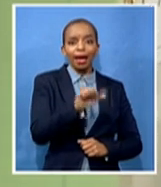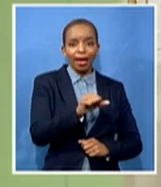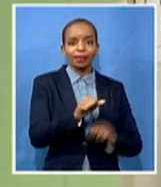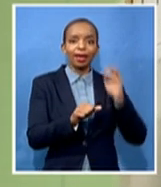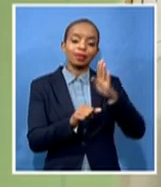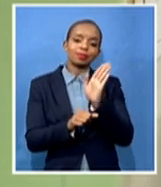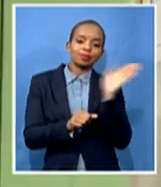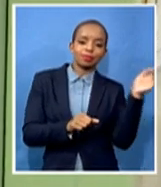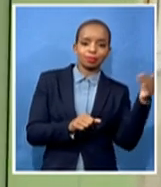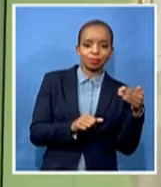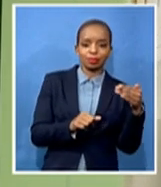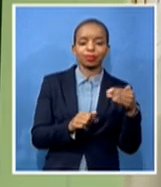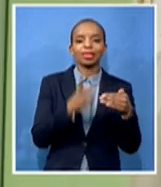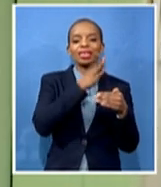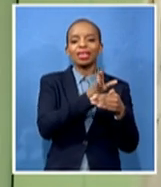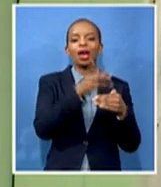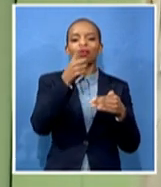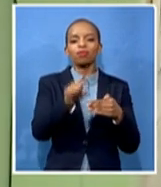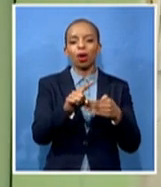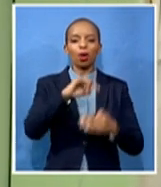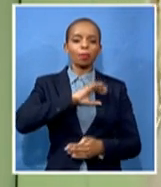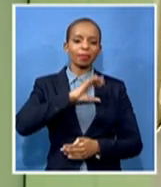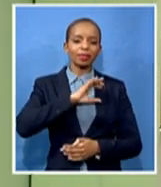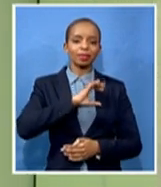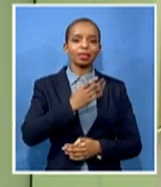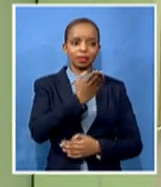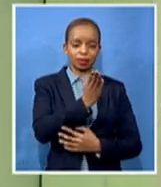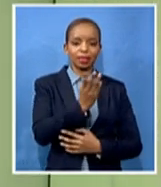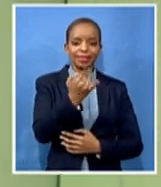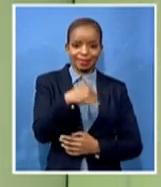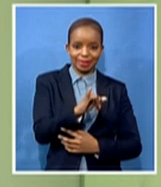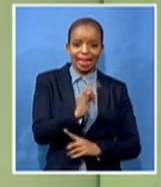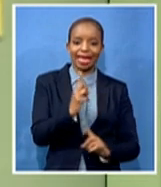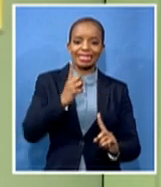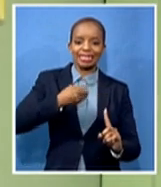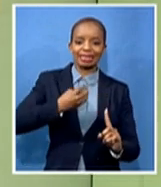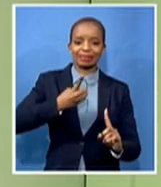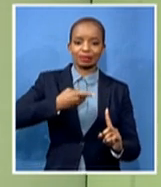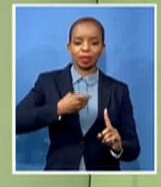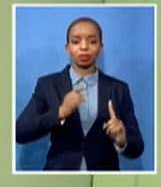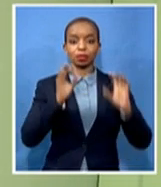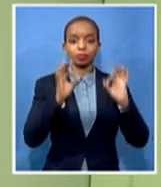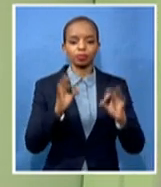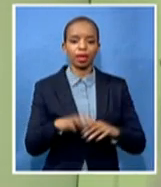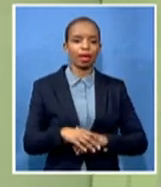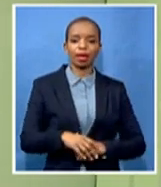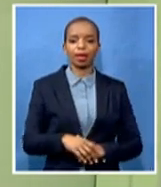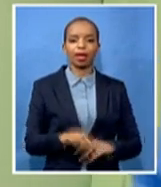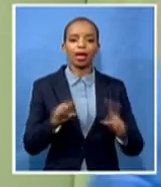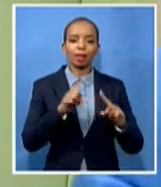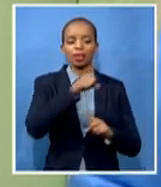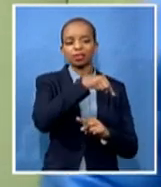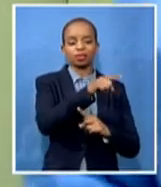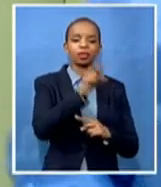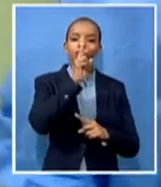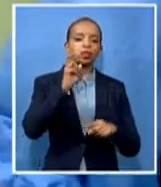still COVID-19 suspects, but otherwise do not require as much invasive procedures or